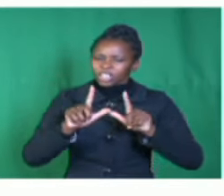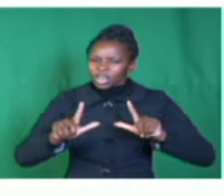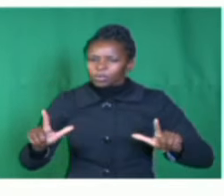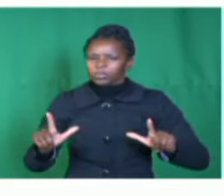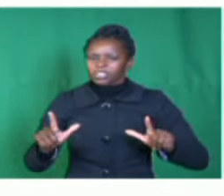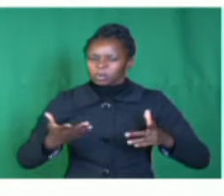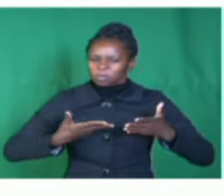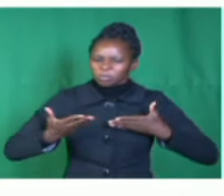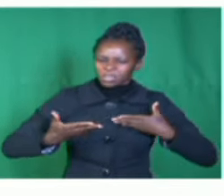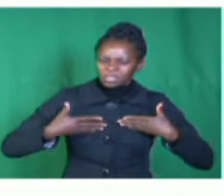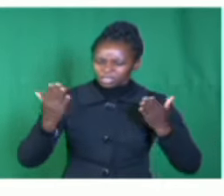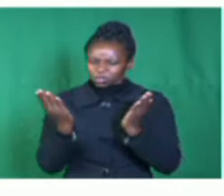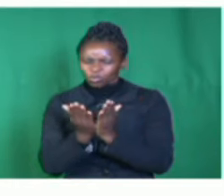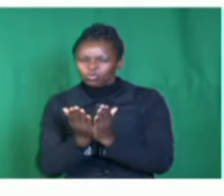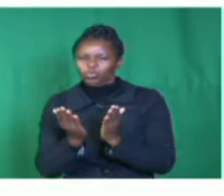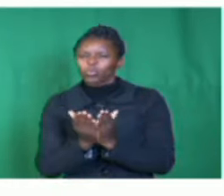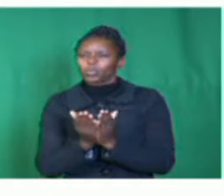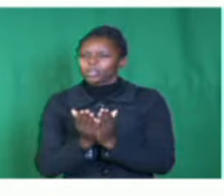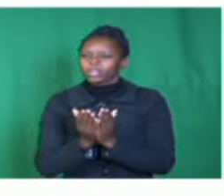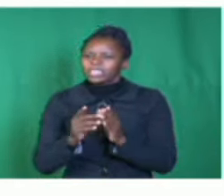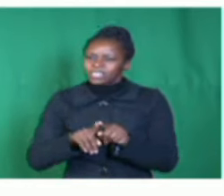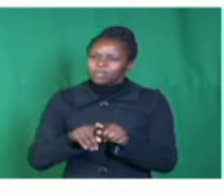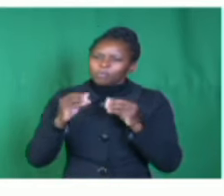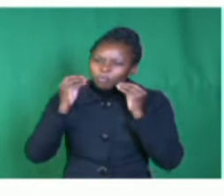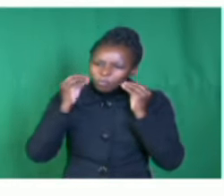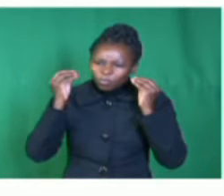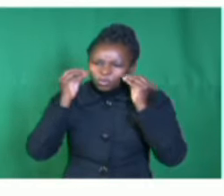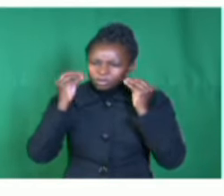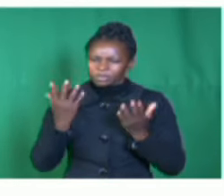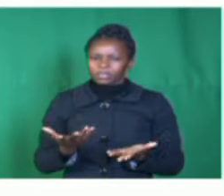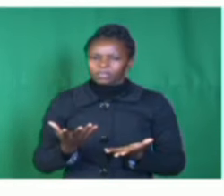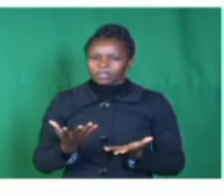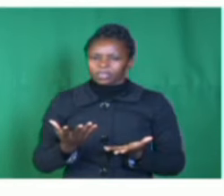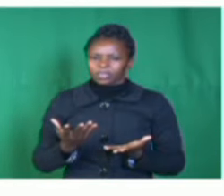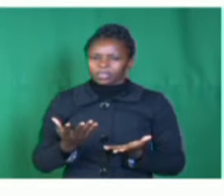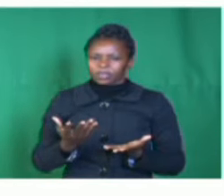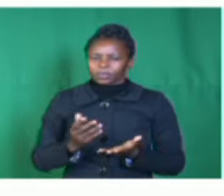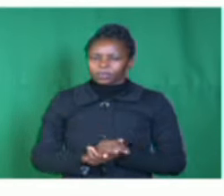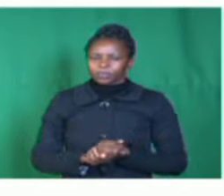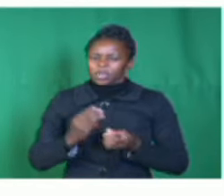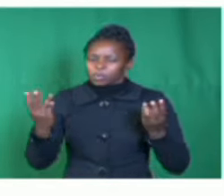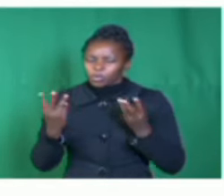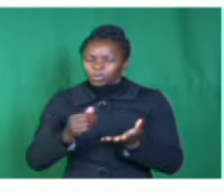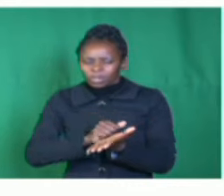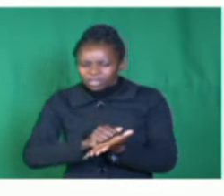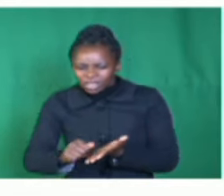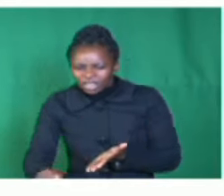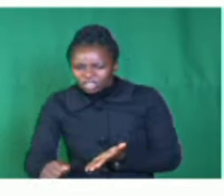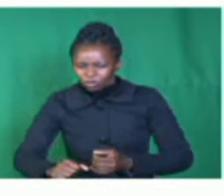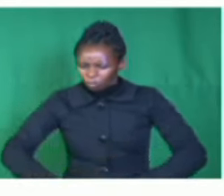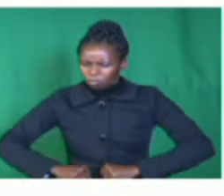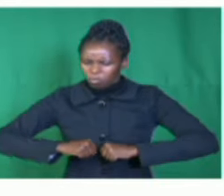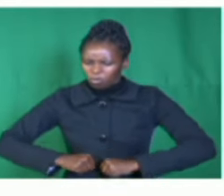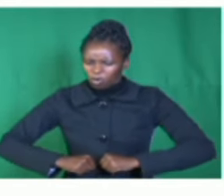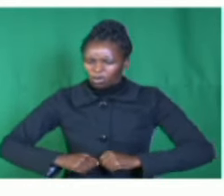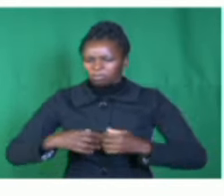Eswatini and Portuguese in Mozambique. Traditional authorities in colonies lost their power as rulers.